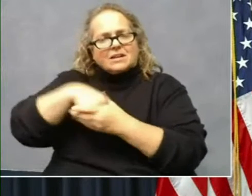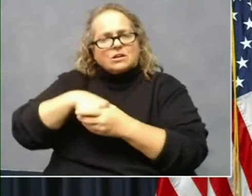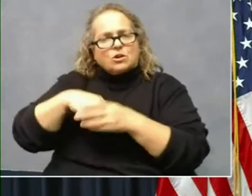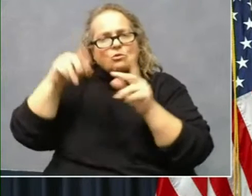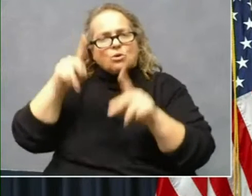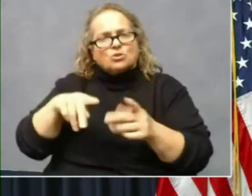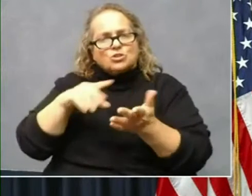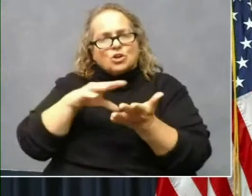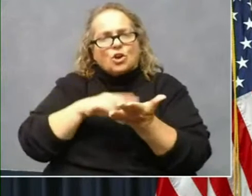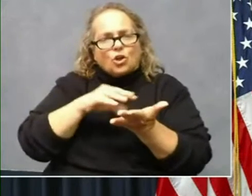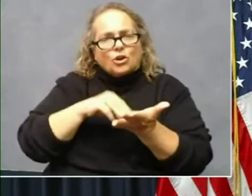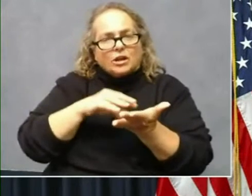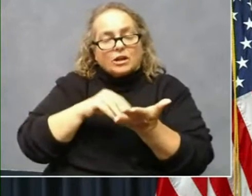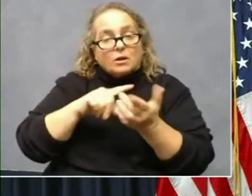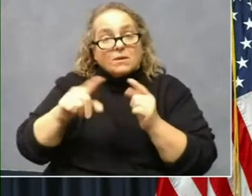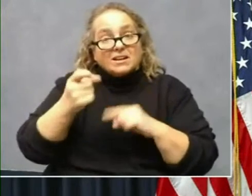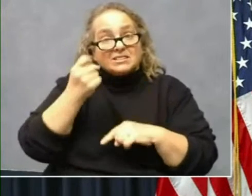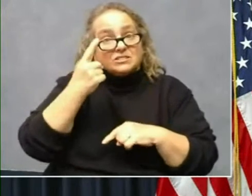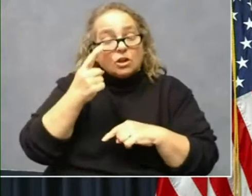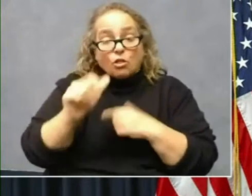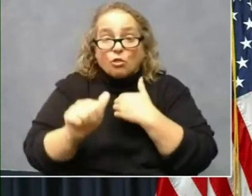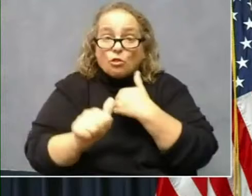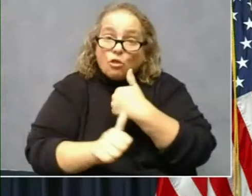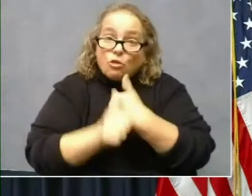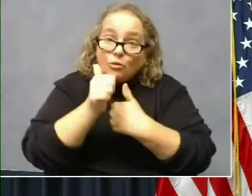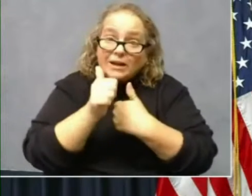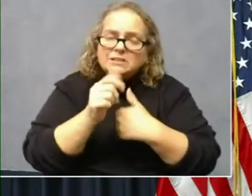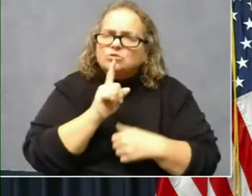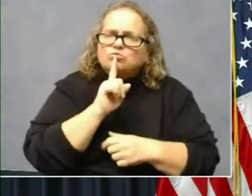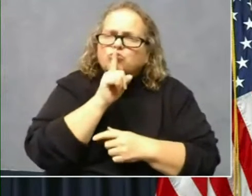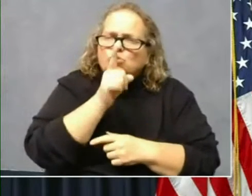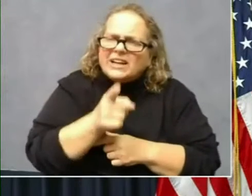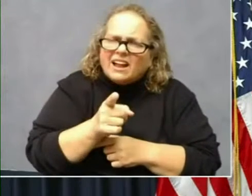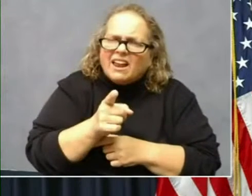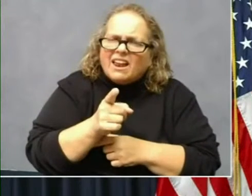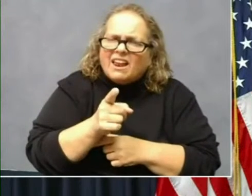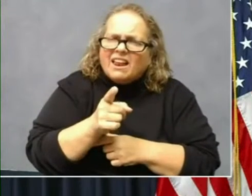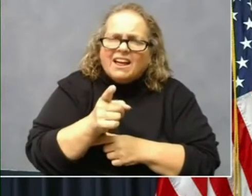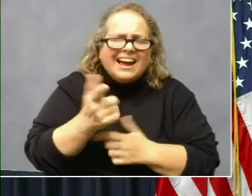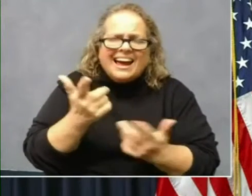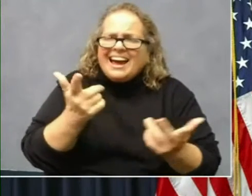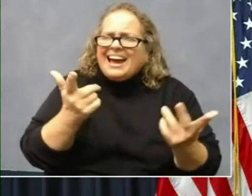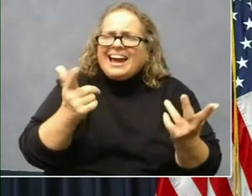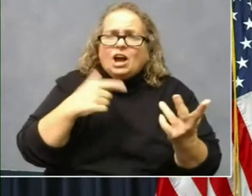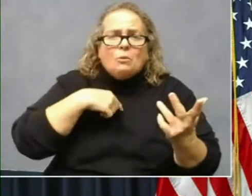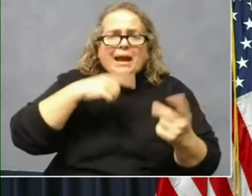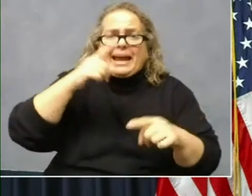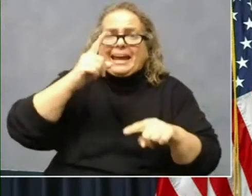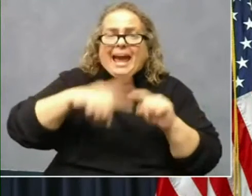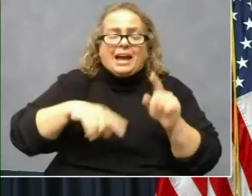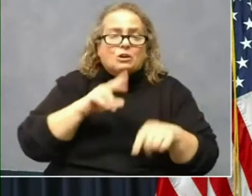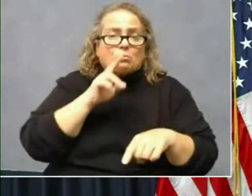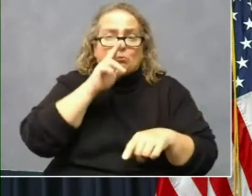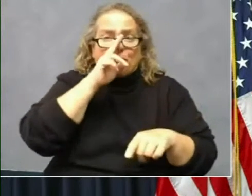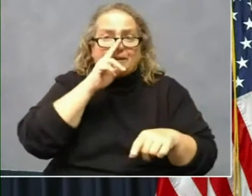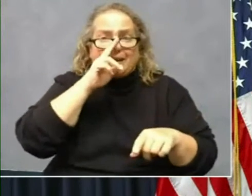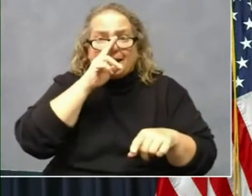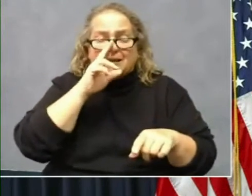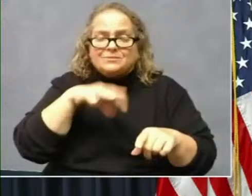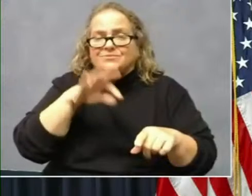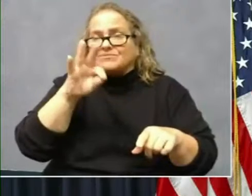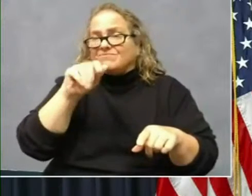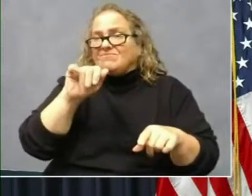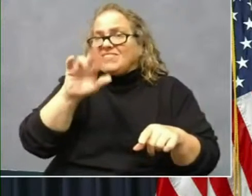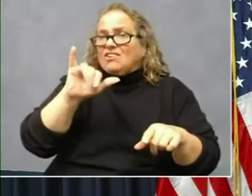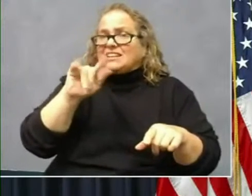cannot pretend, put ourselves in a fairy tale that it just can't spread in one of these facilities. And we have to know